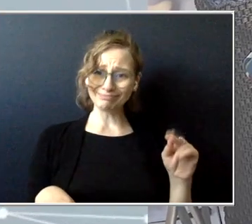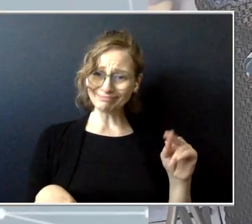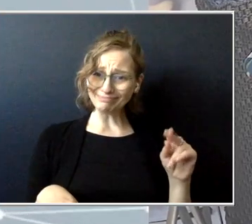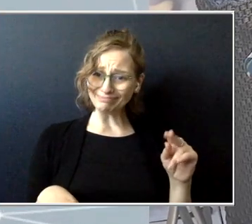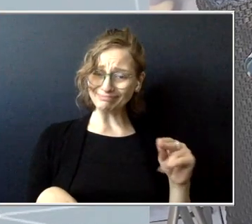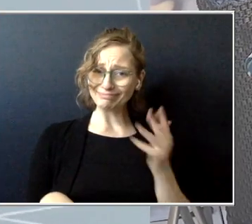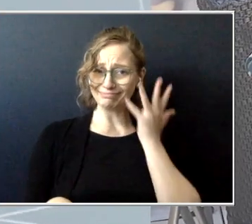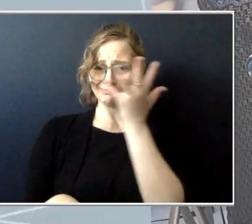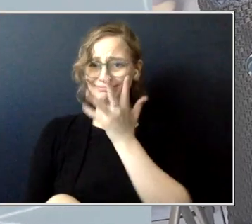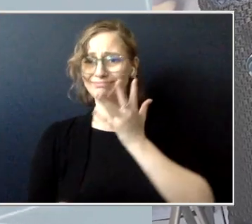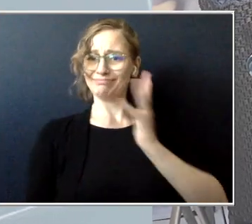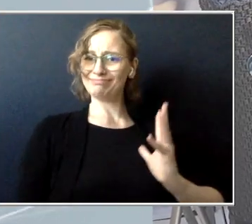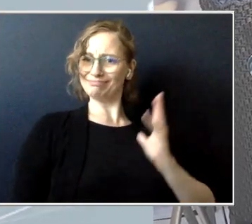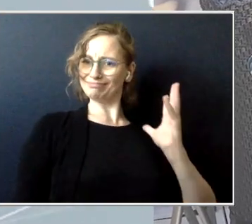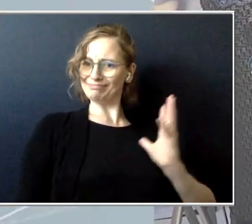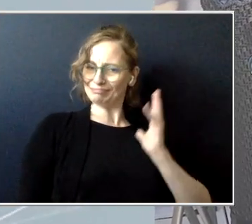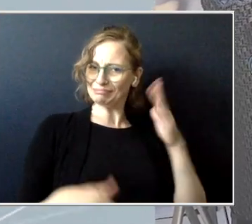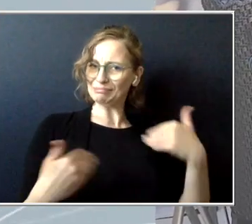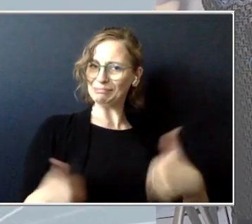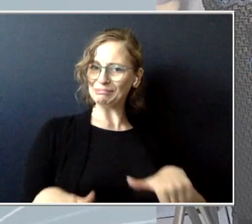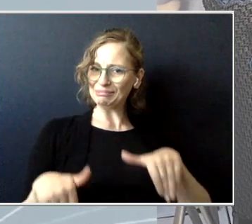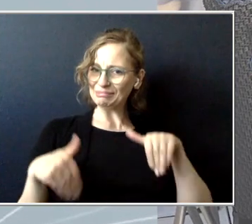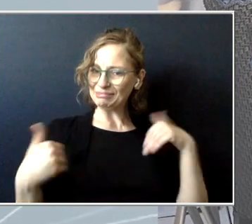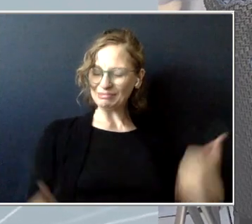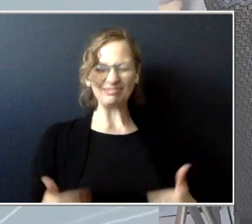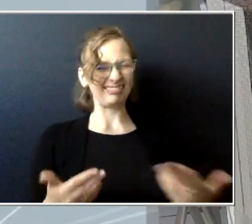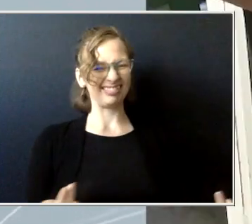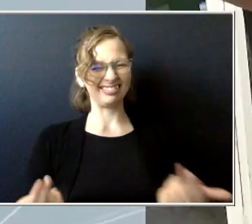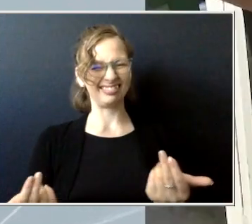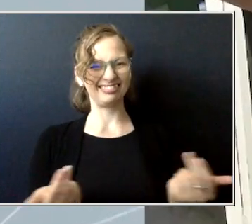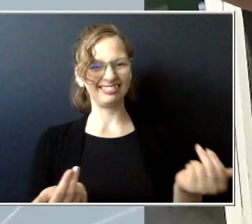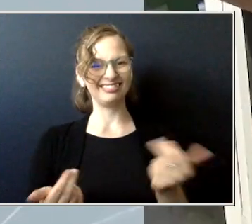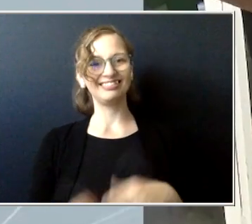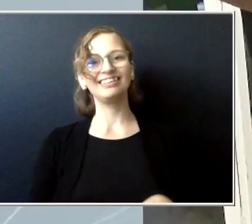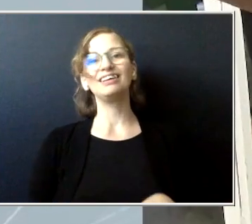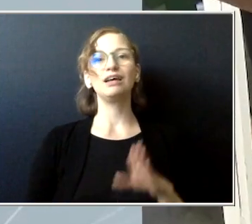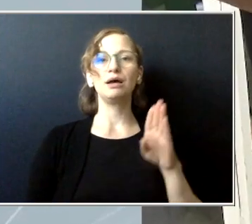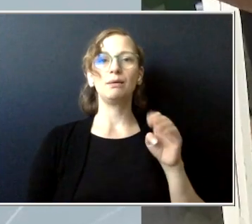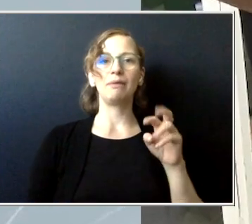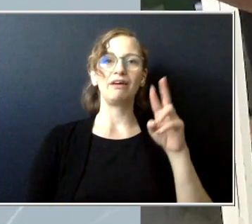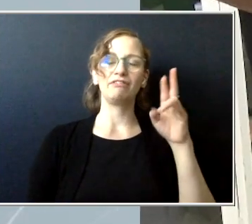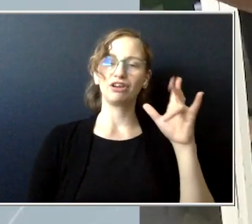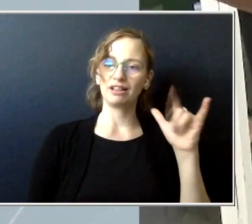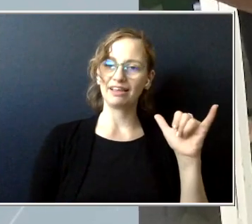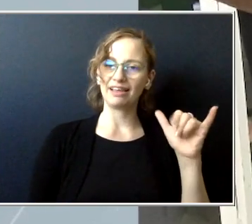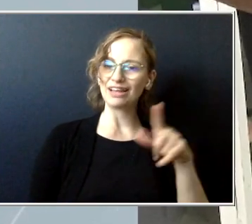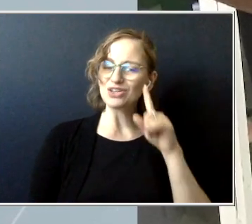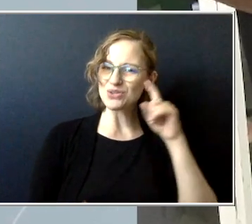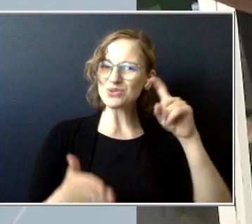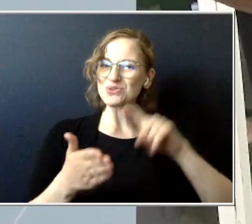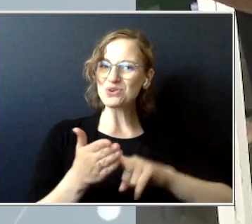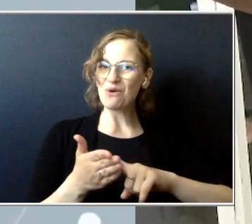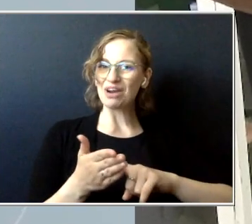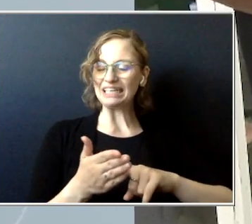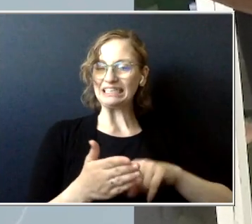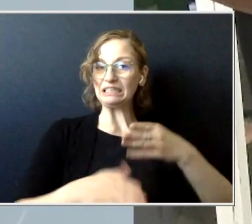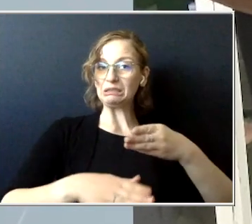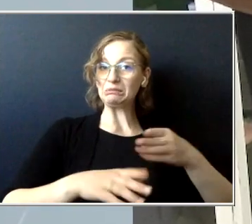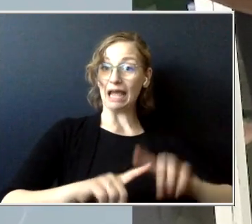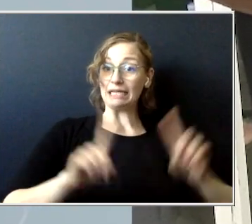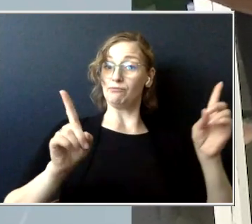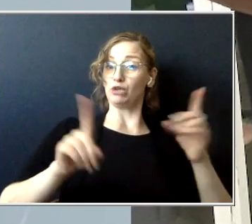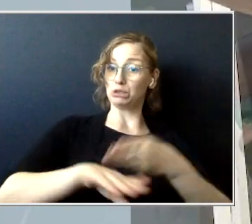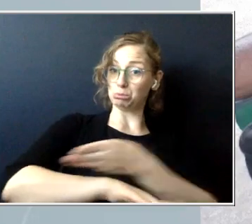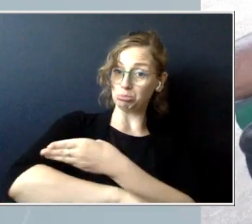smooth there. So, Beverly, did you notice a difference in Larry after you got his LVAD? I did. It